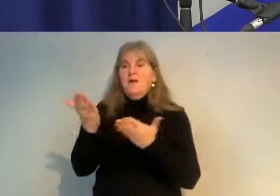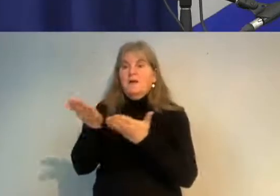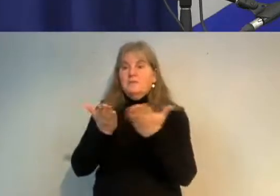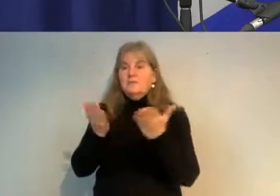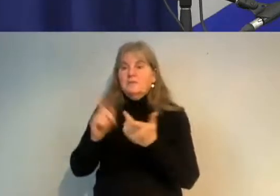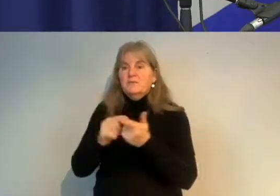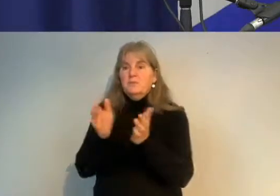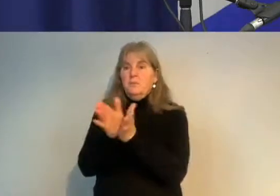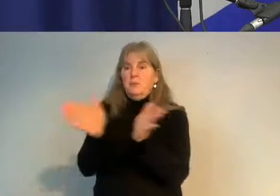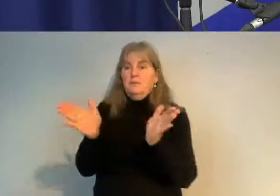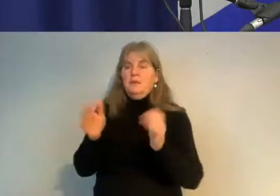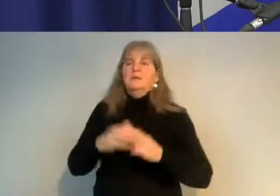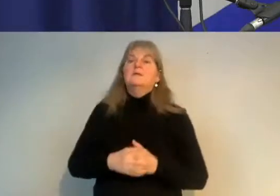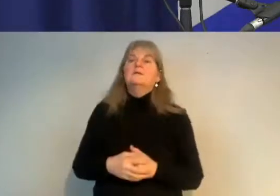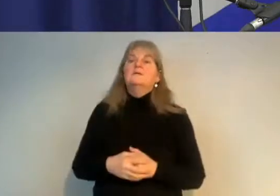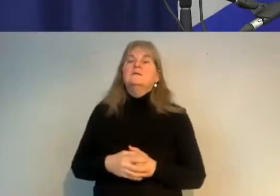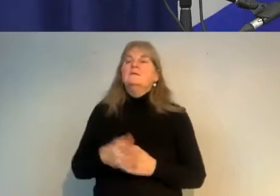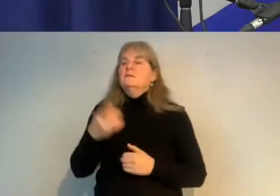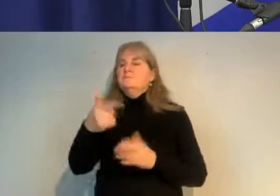includes